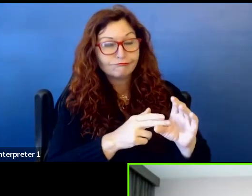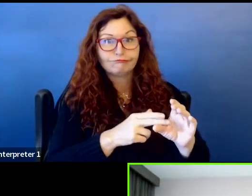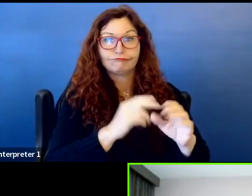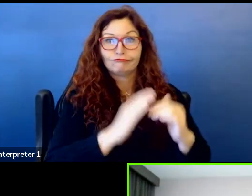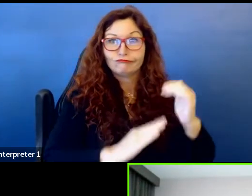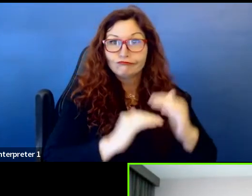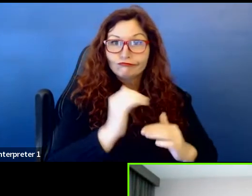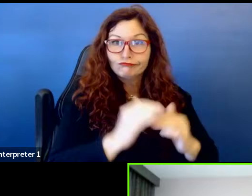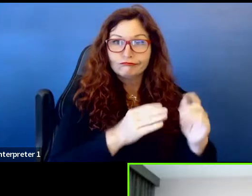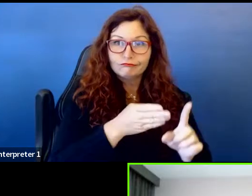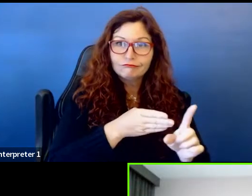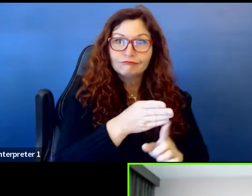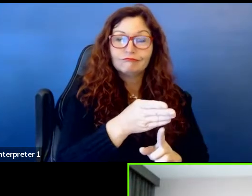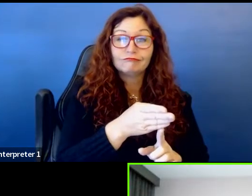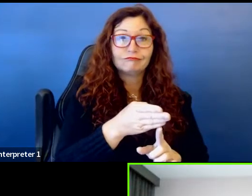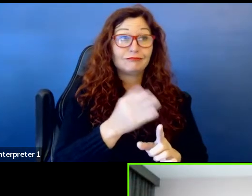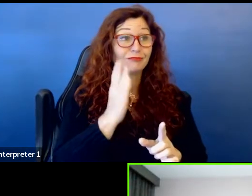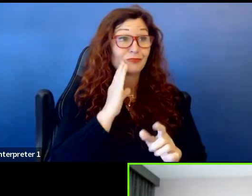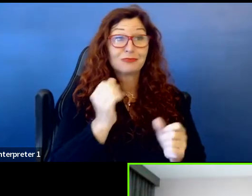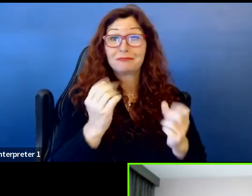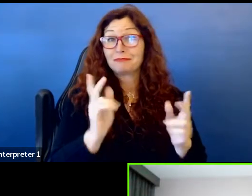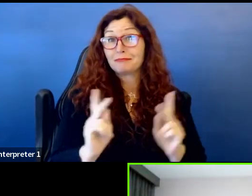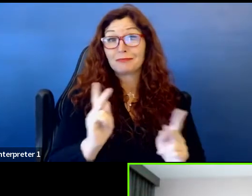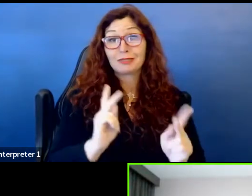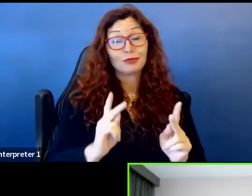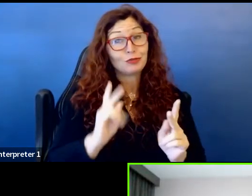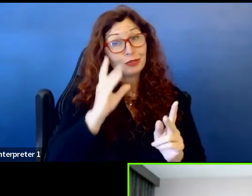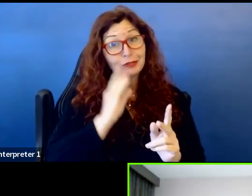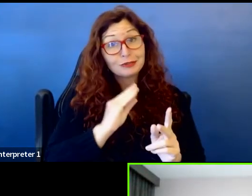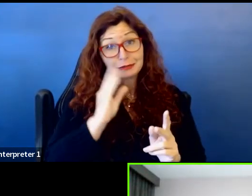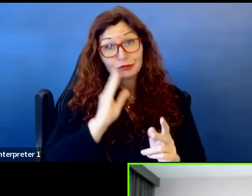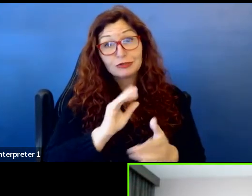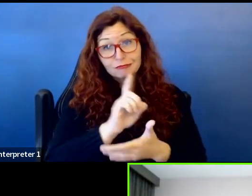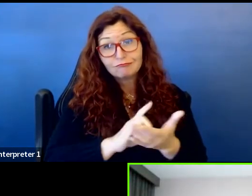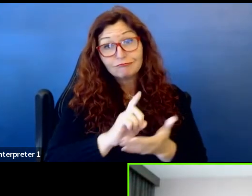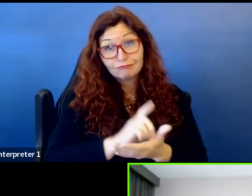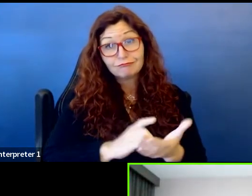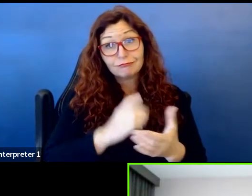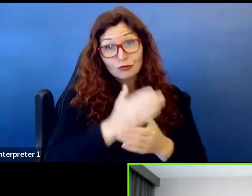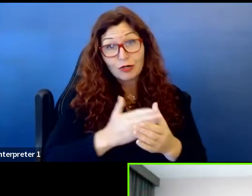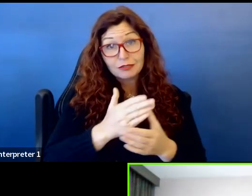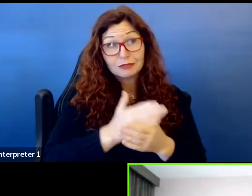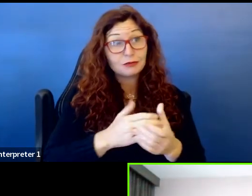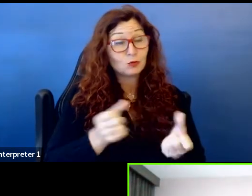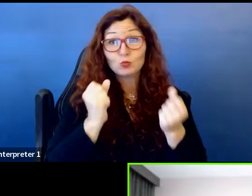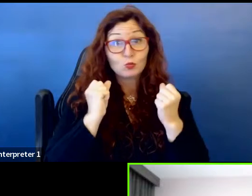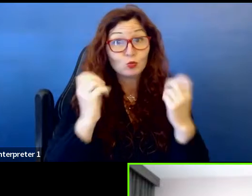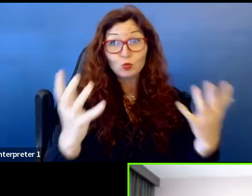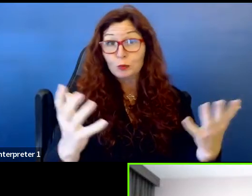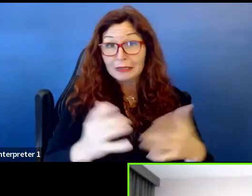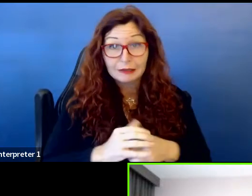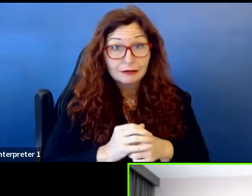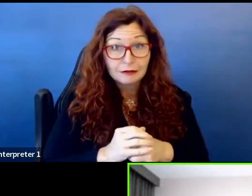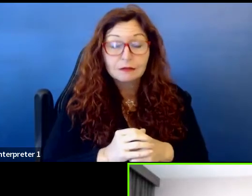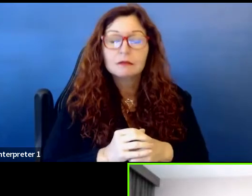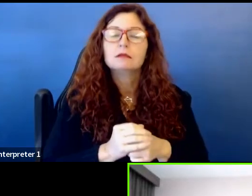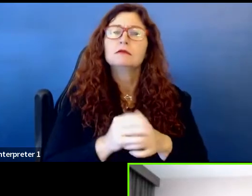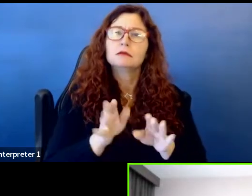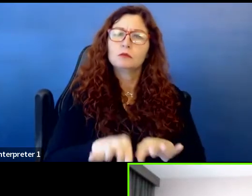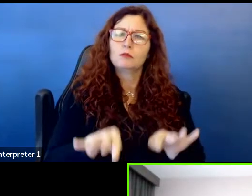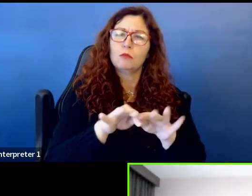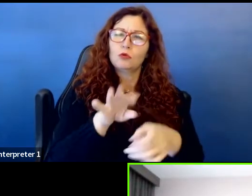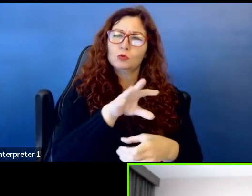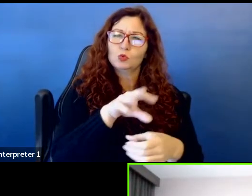people are experiencing discrimination and harassment and worse then we want to be able to include that kind of thing in the